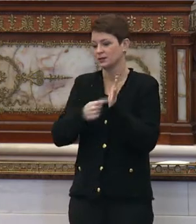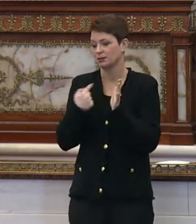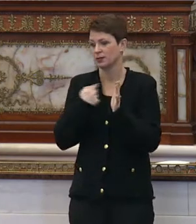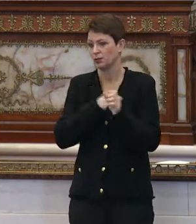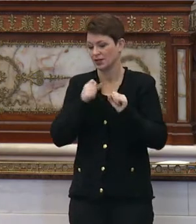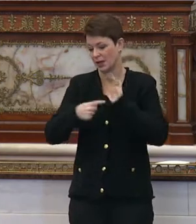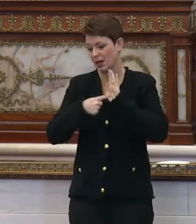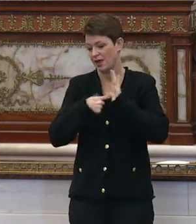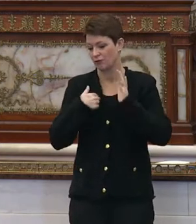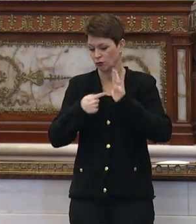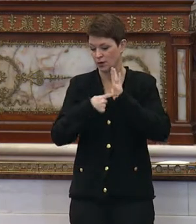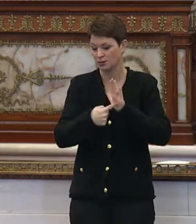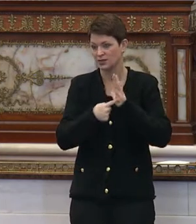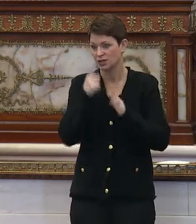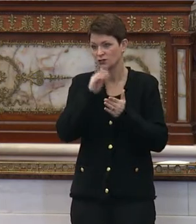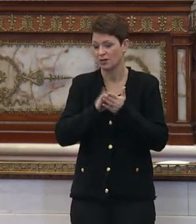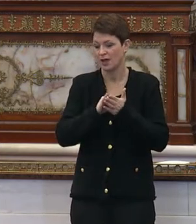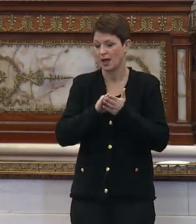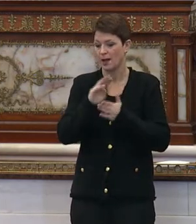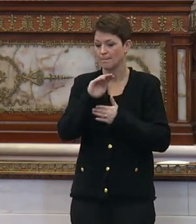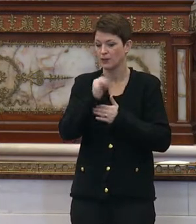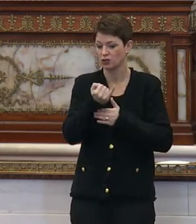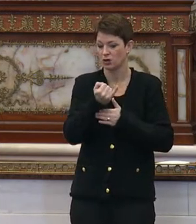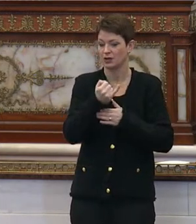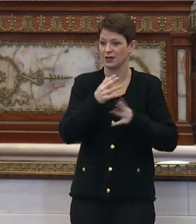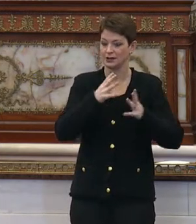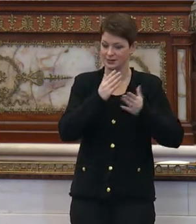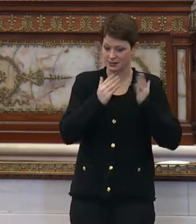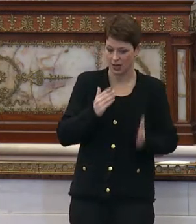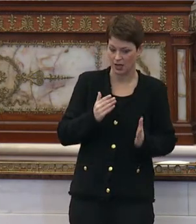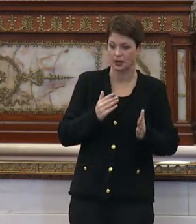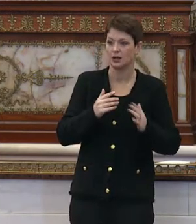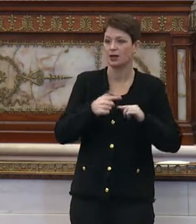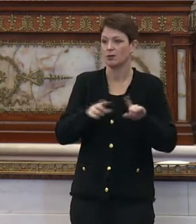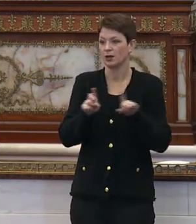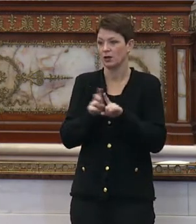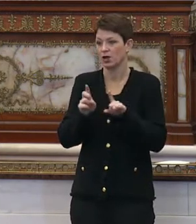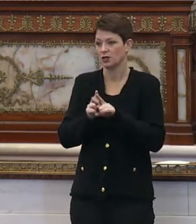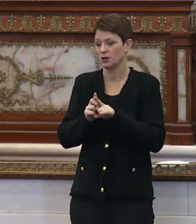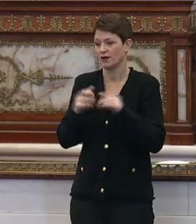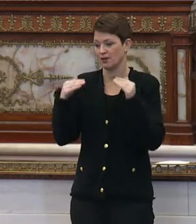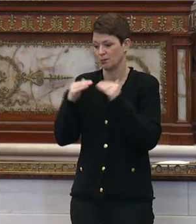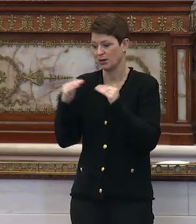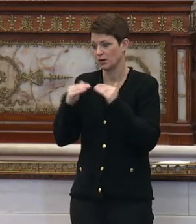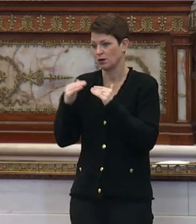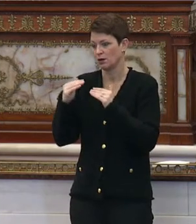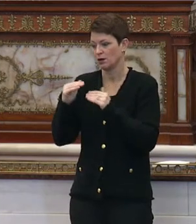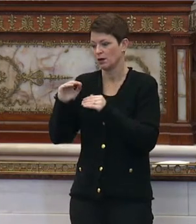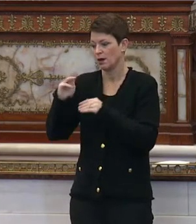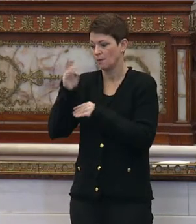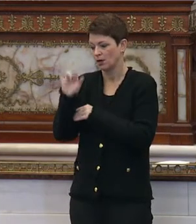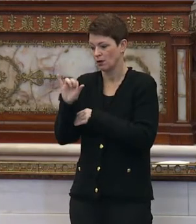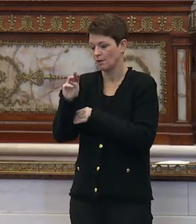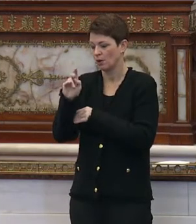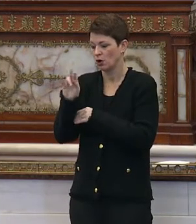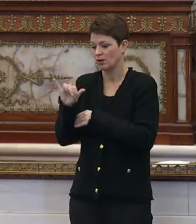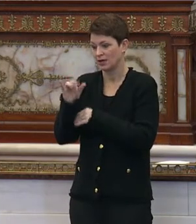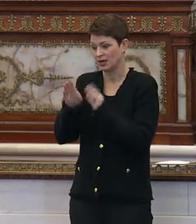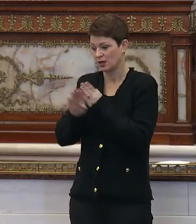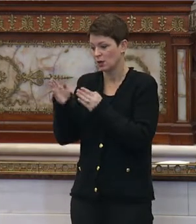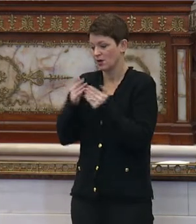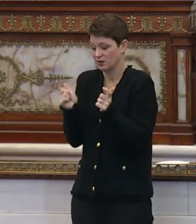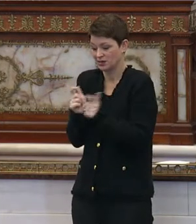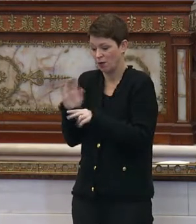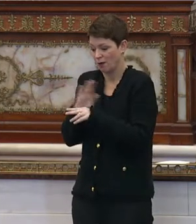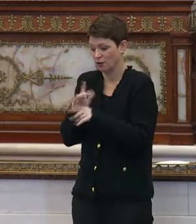have representation on that majority-owned side, as well as having a pure minority-owned firm, whether they're a smaller